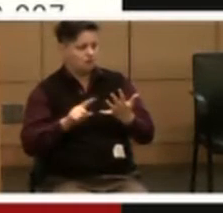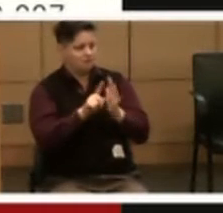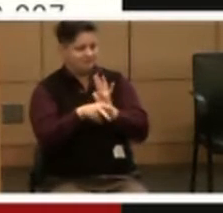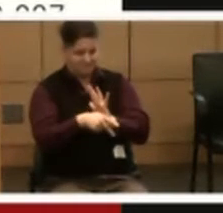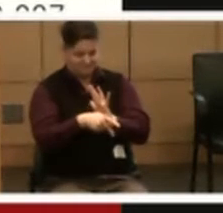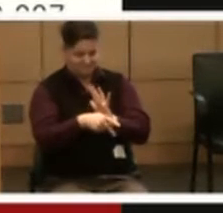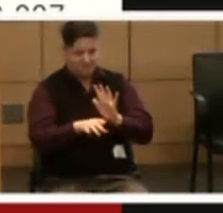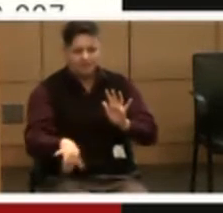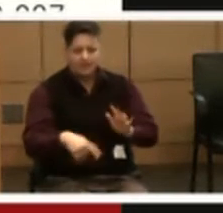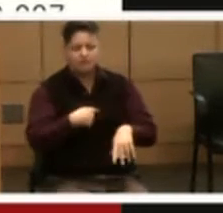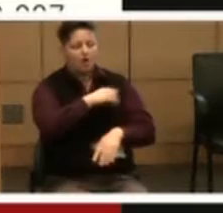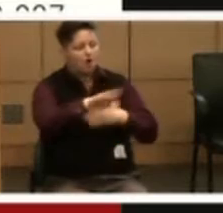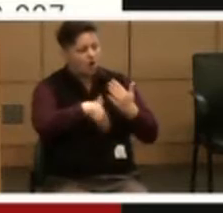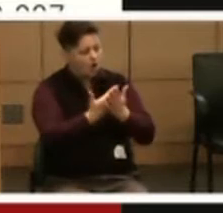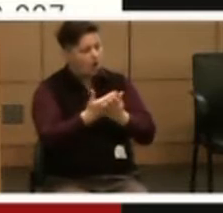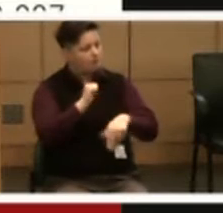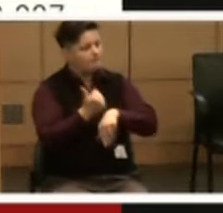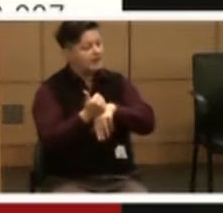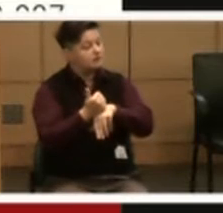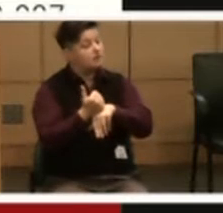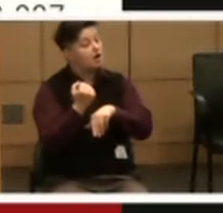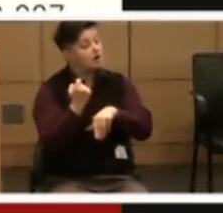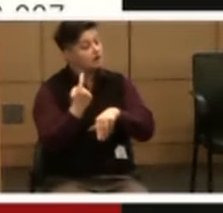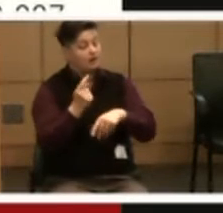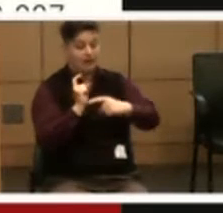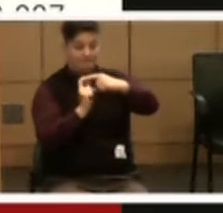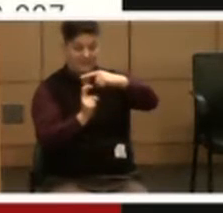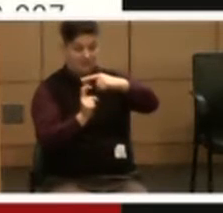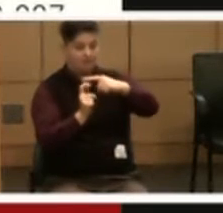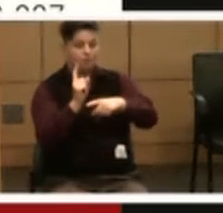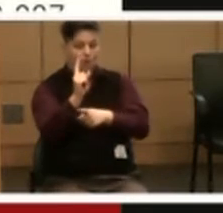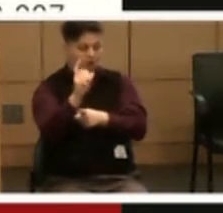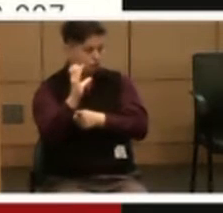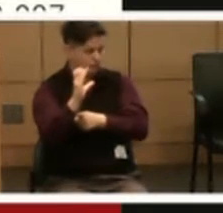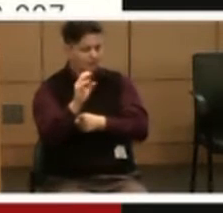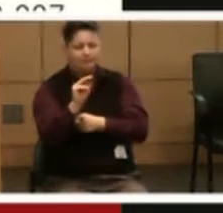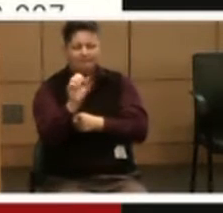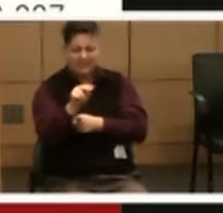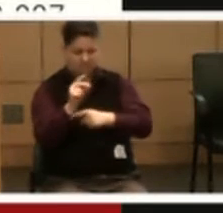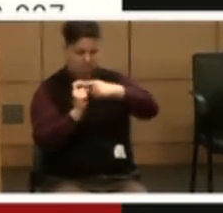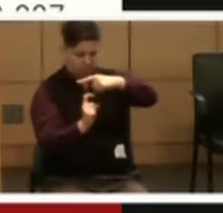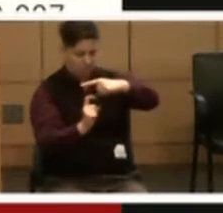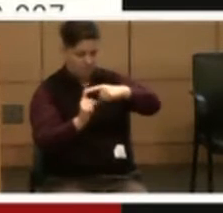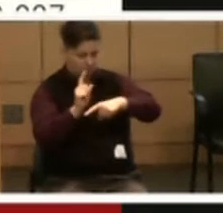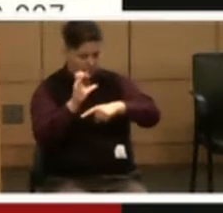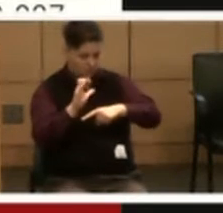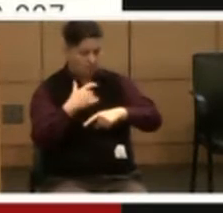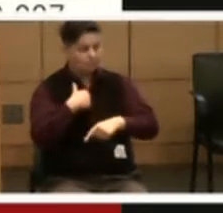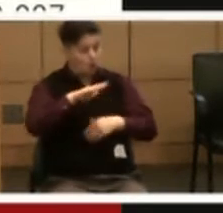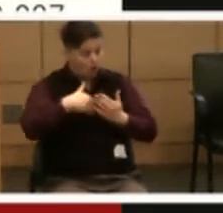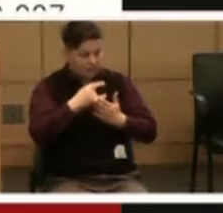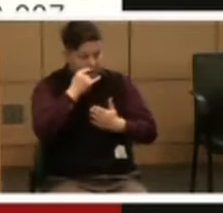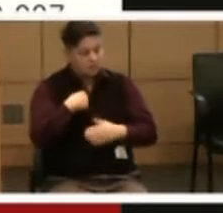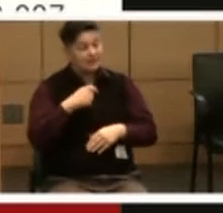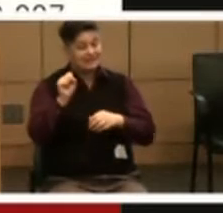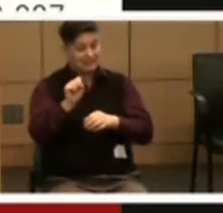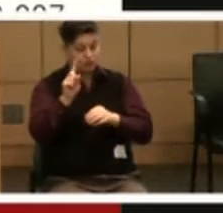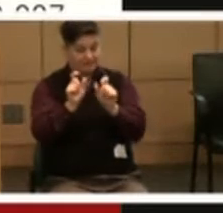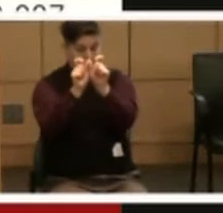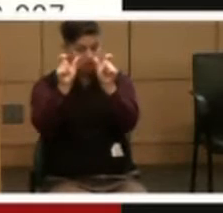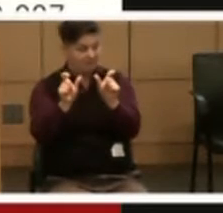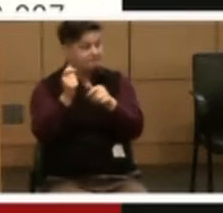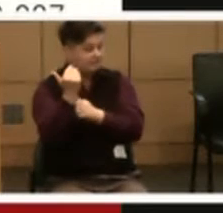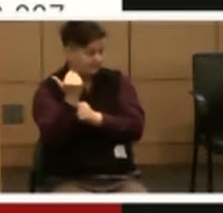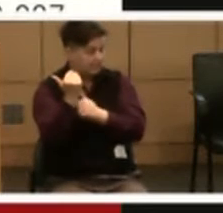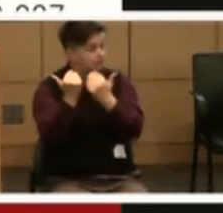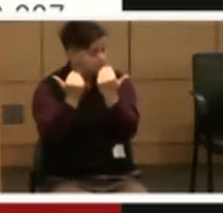again, these are all based on a mean of 100 for normal kids with a standard deviation of 15. So let me go through